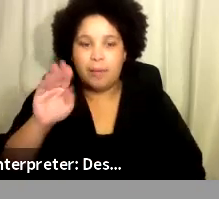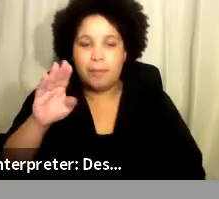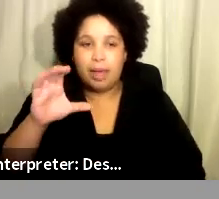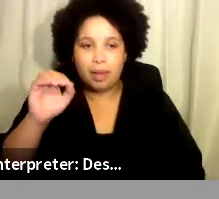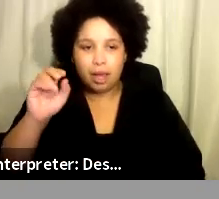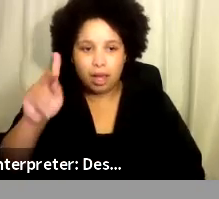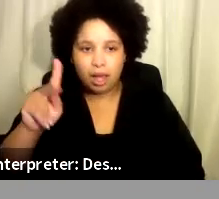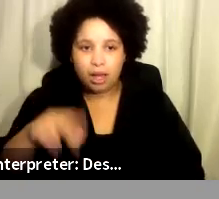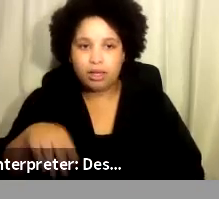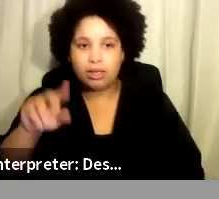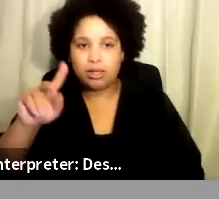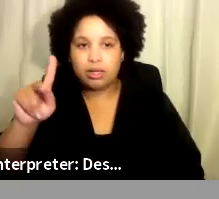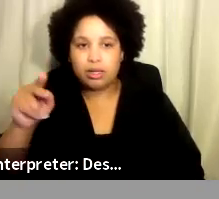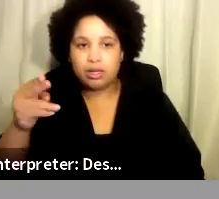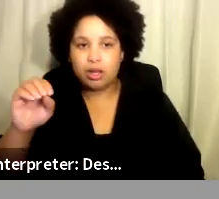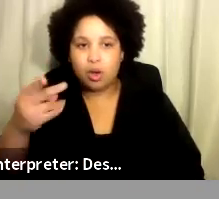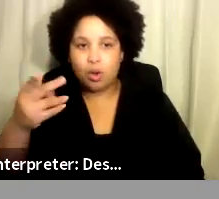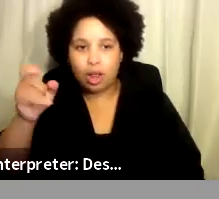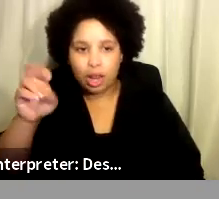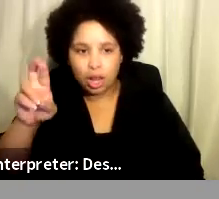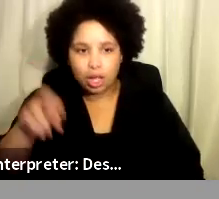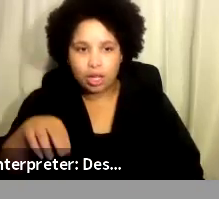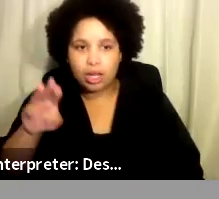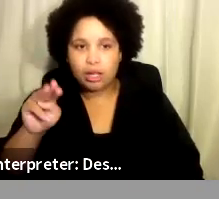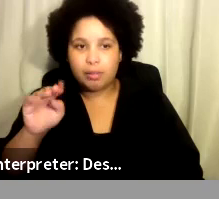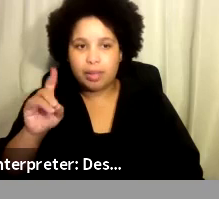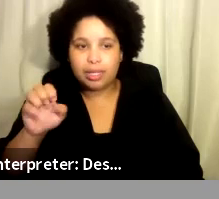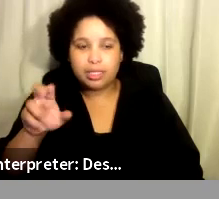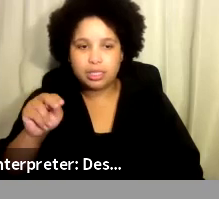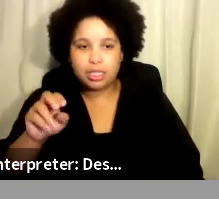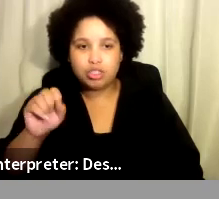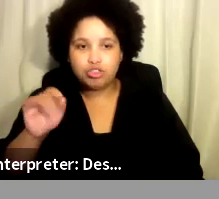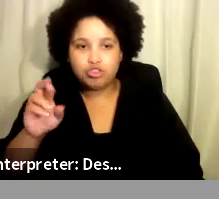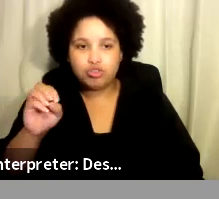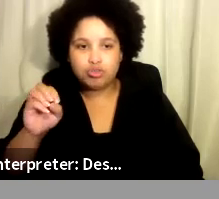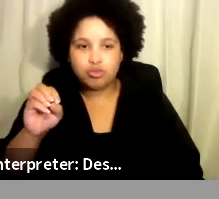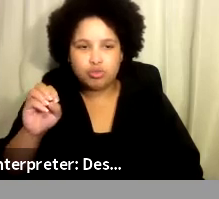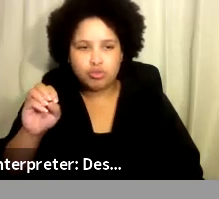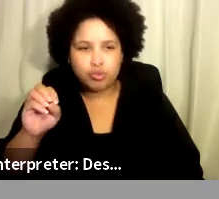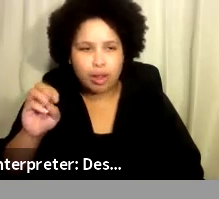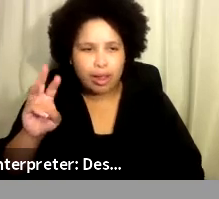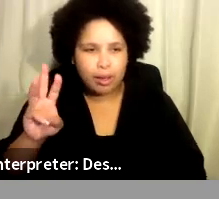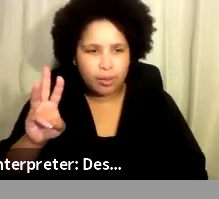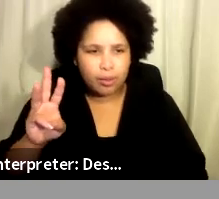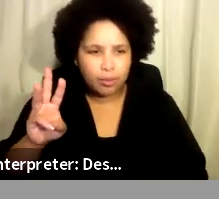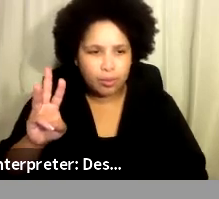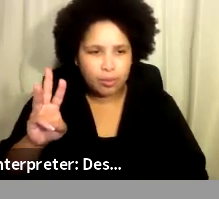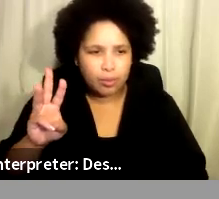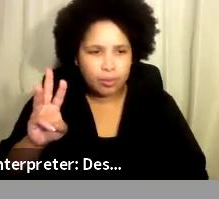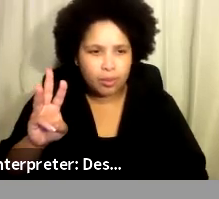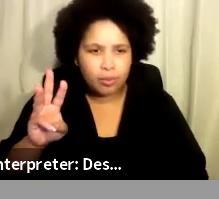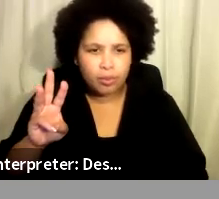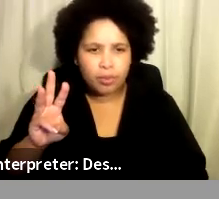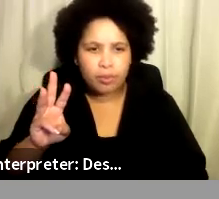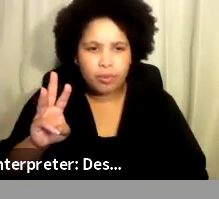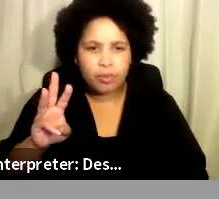infant and toddlers, Smythe Elementary, Stroud, and Violin and